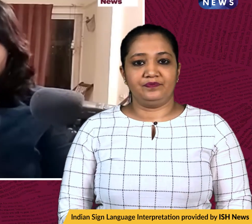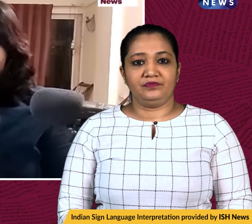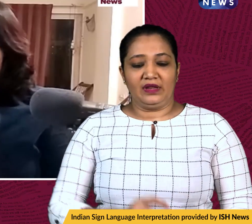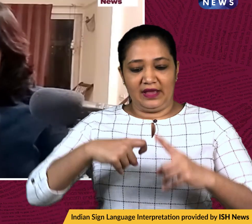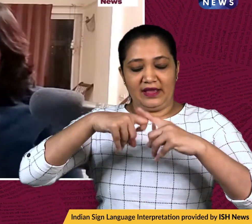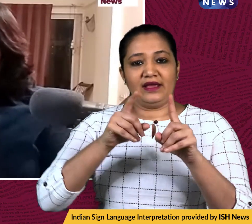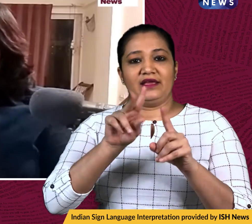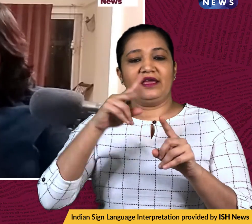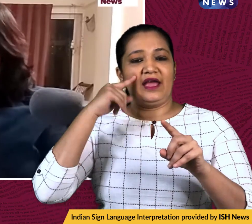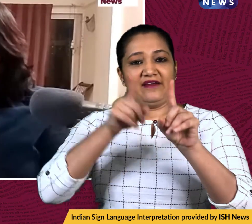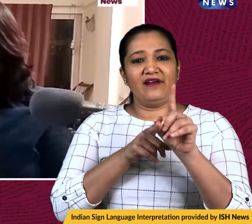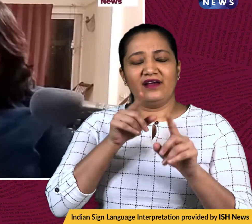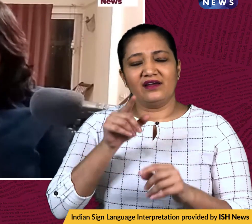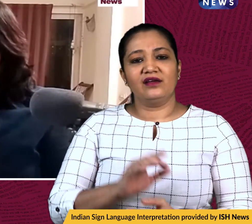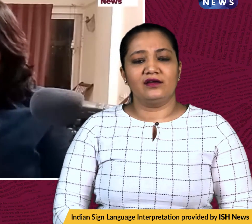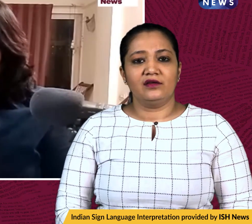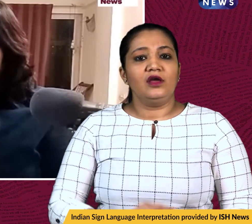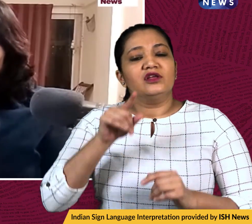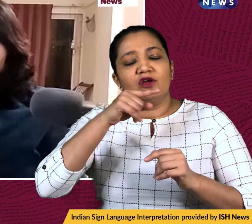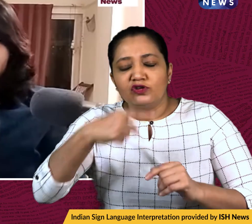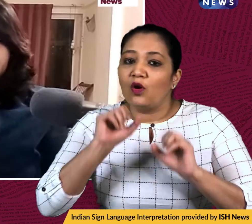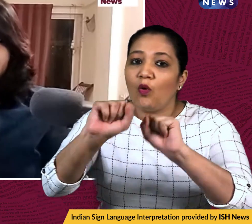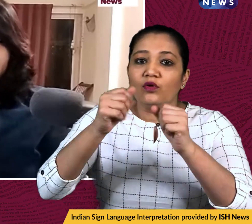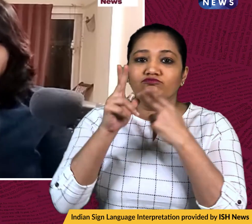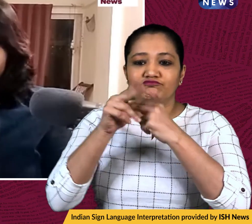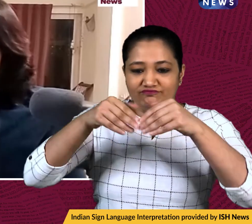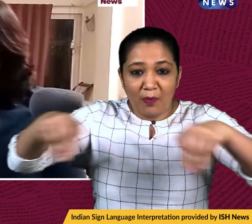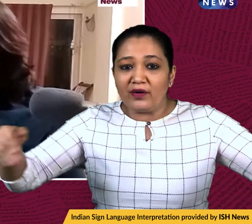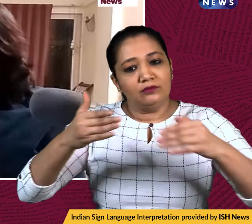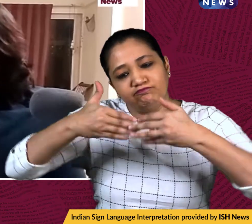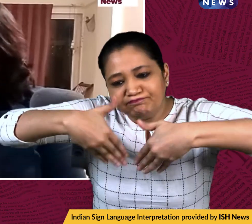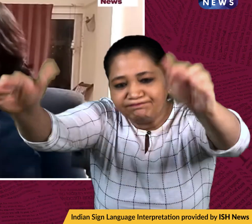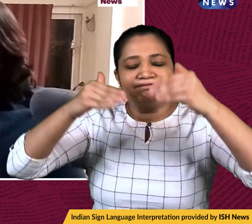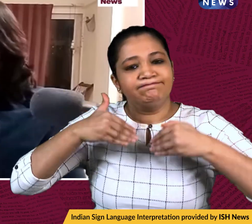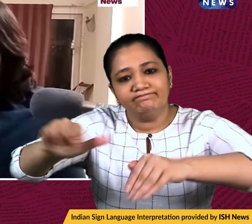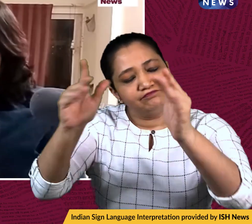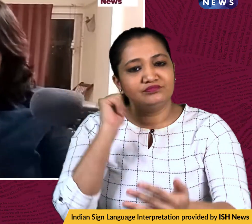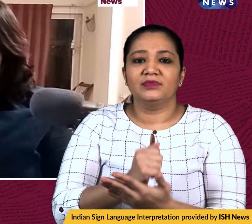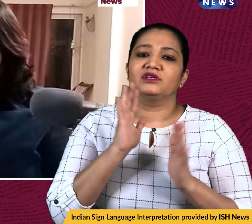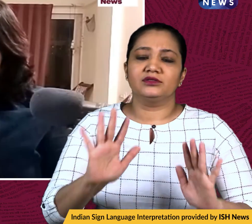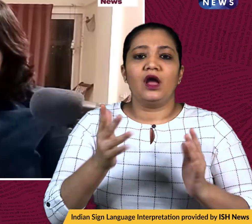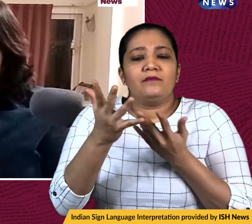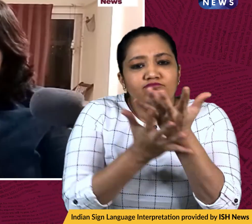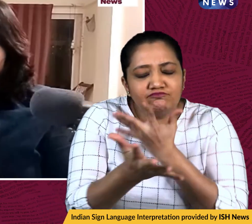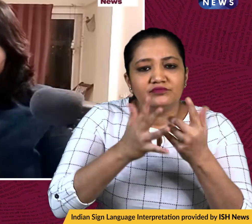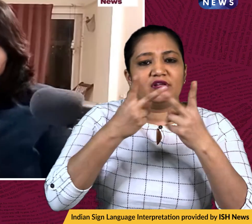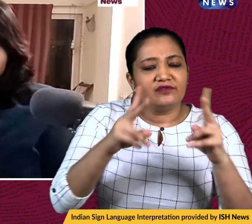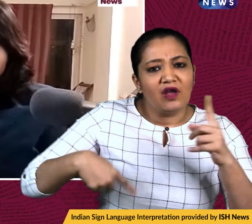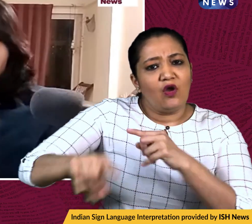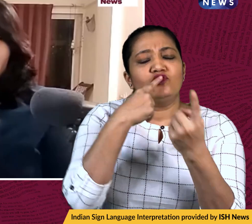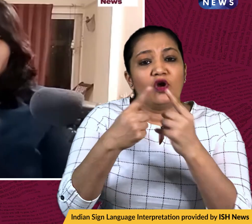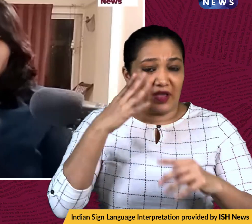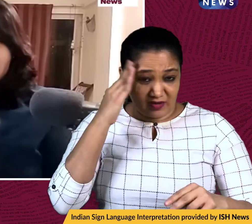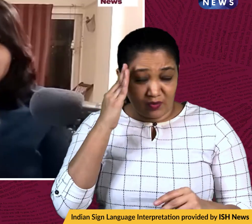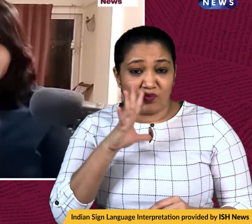Meanwhile, Kyiv has urged Russia to pull back its troops from Ukraine's borders and continue dialogue with the West if it's